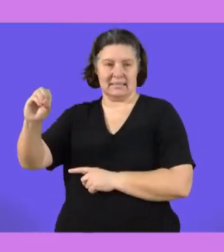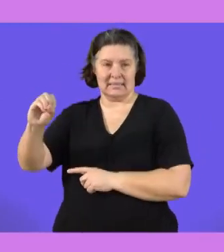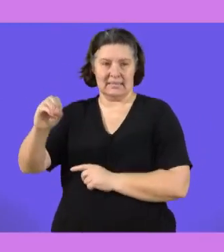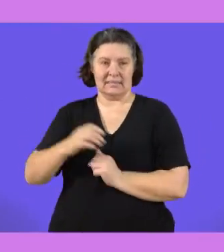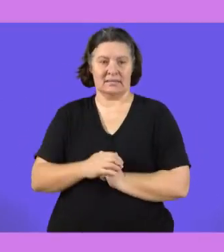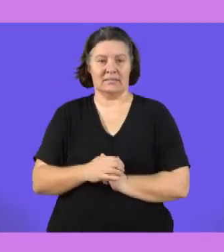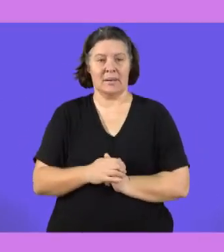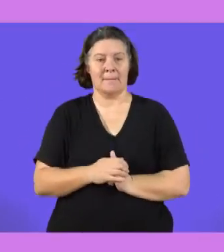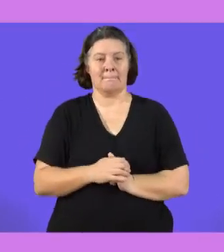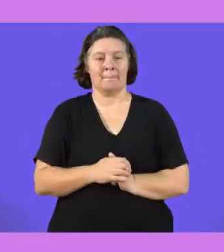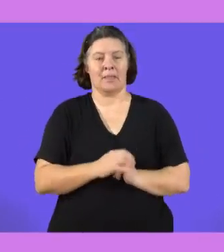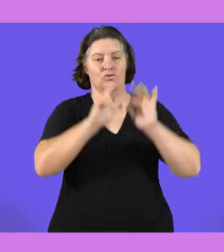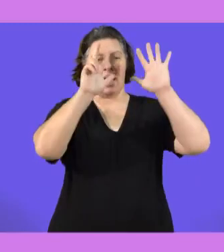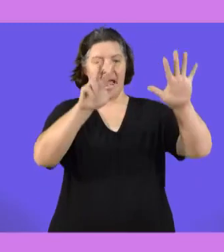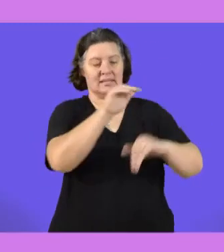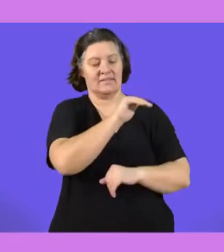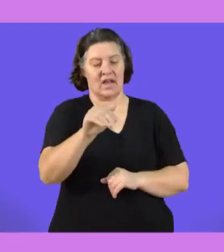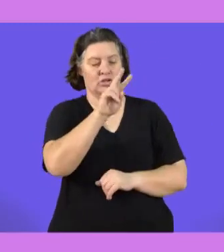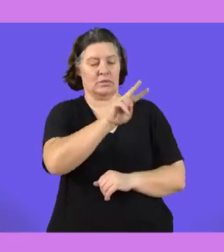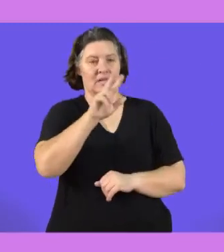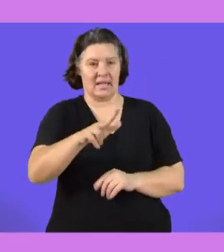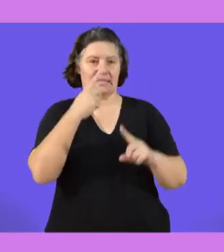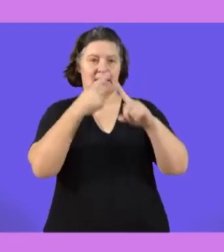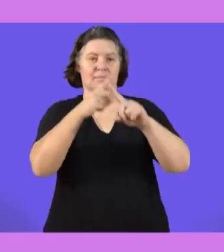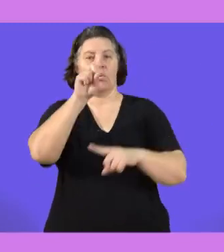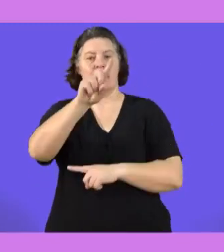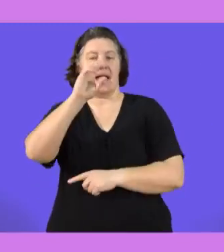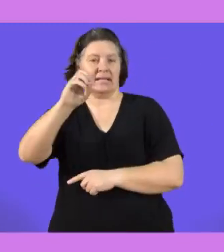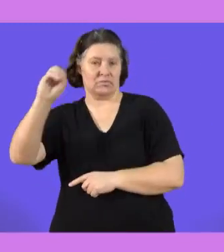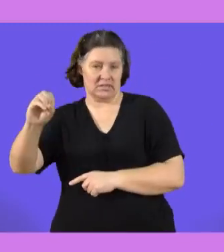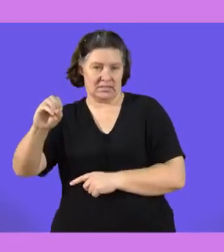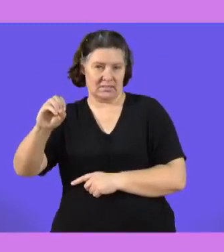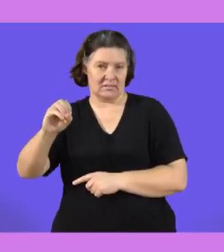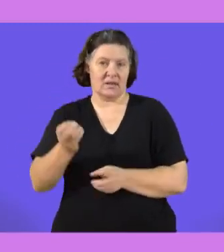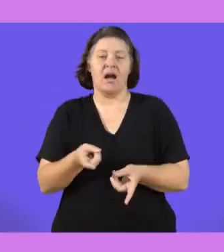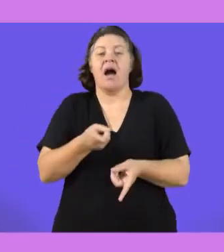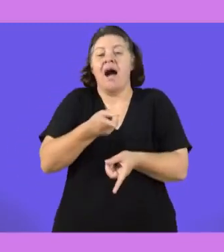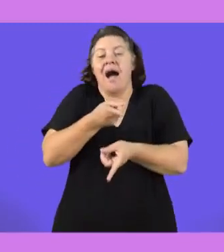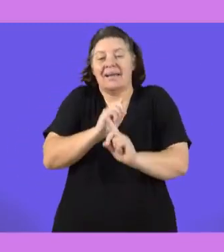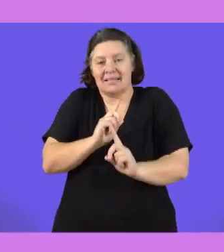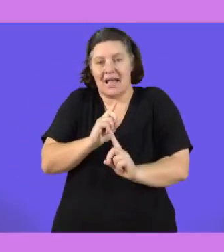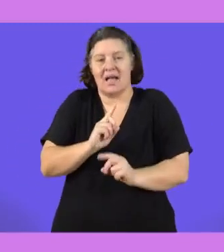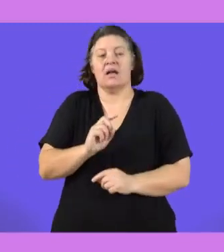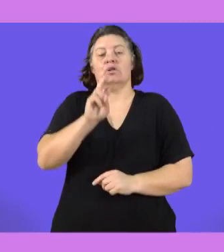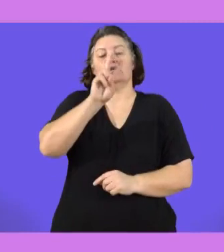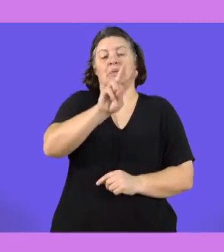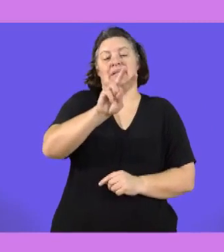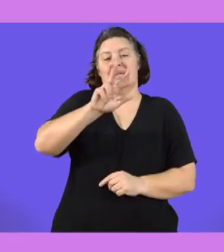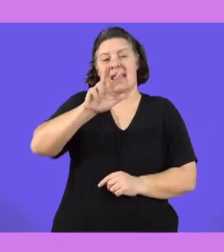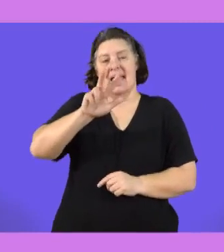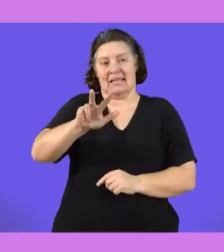going to type in 8 divided by 28 multiplied by 100. That should give you now 28,